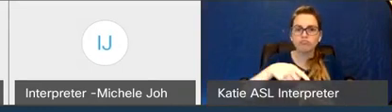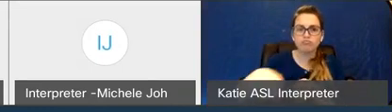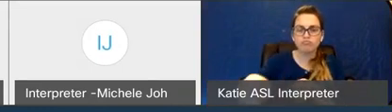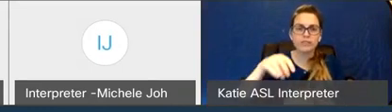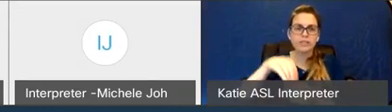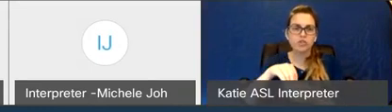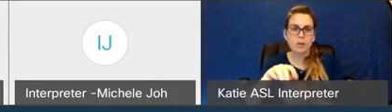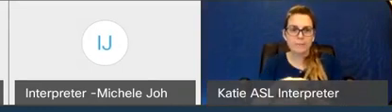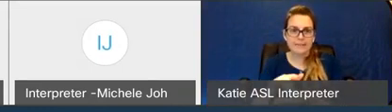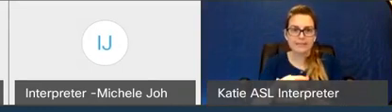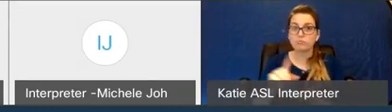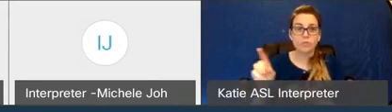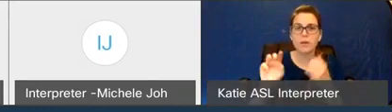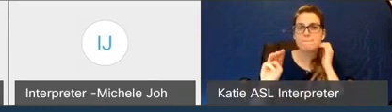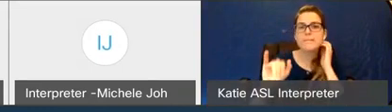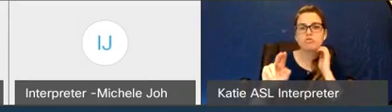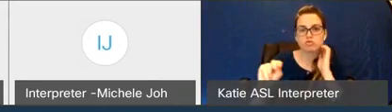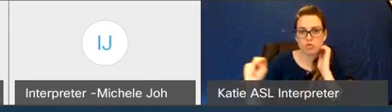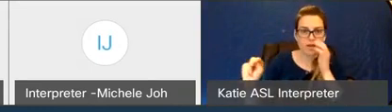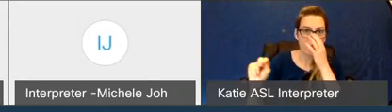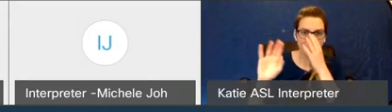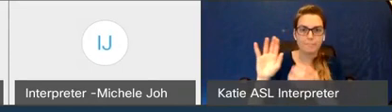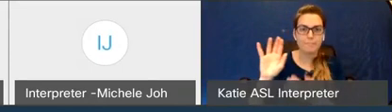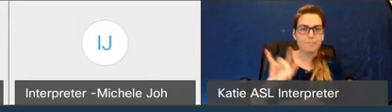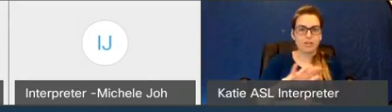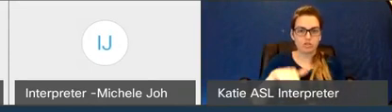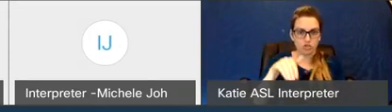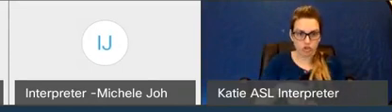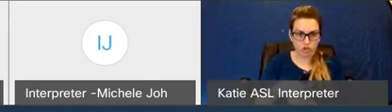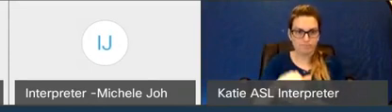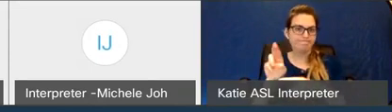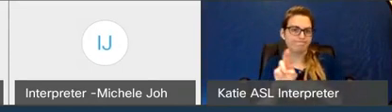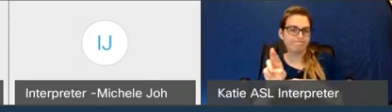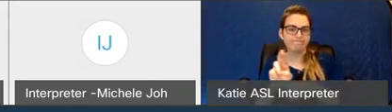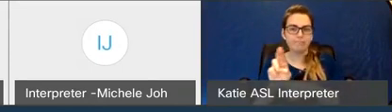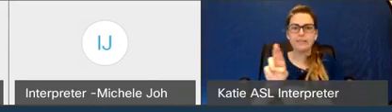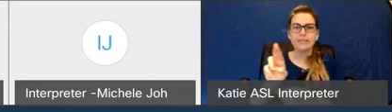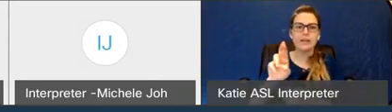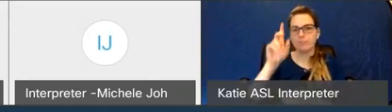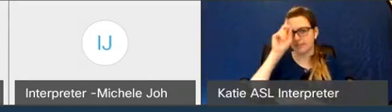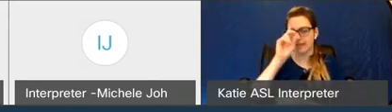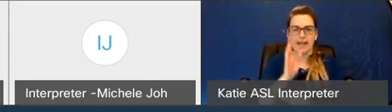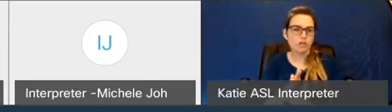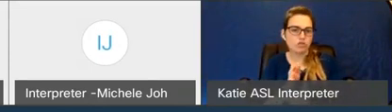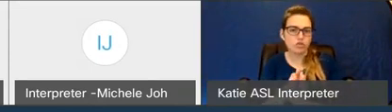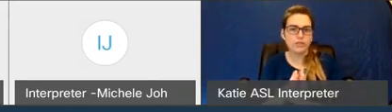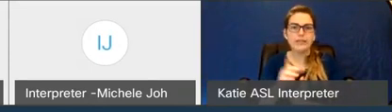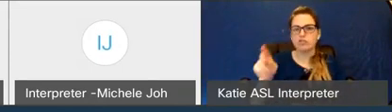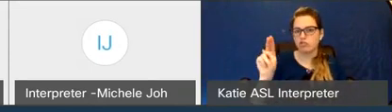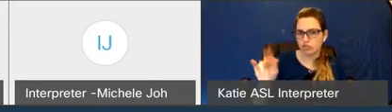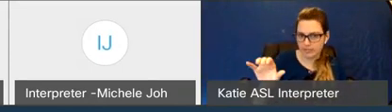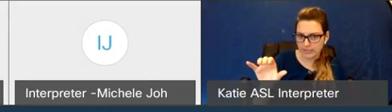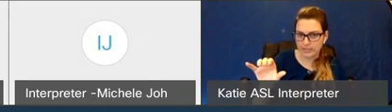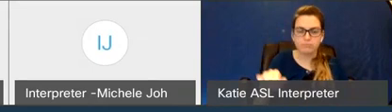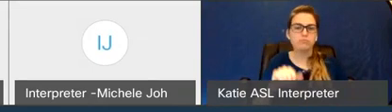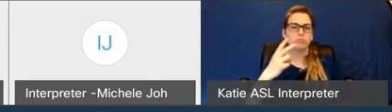County, Minnesota Medical Center, a residency in psychiatry at Beth Israel Medical Center in New York City, and a 2-year fellowship